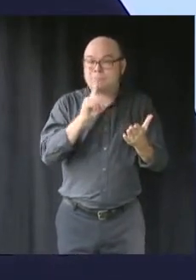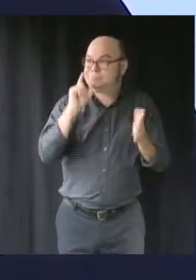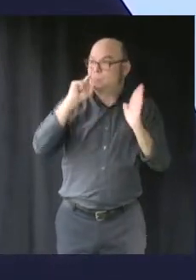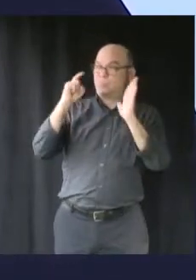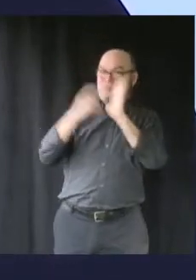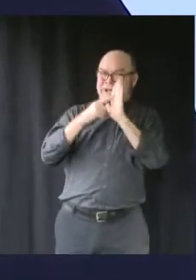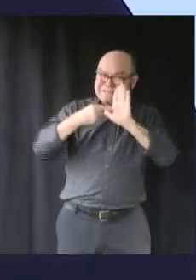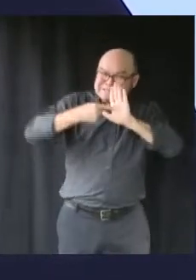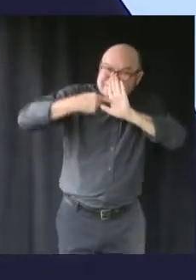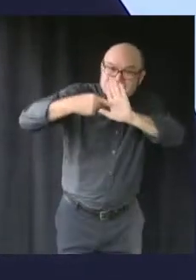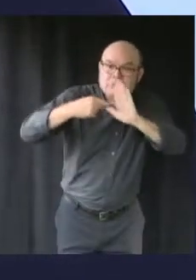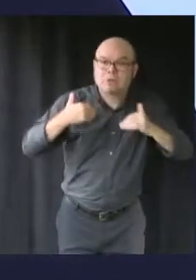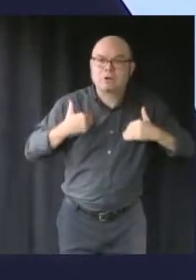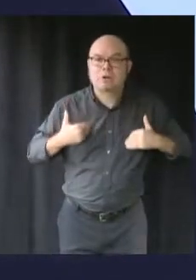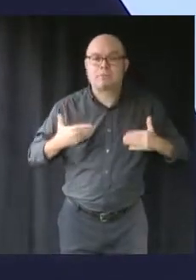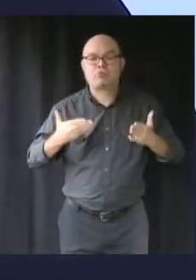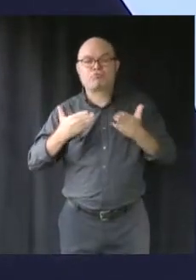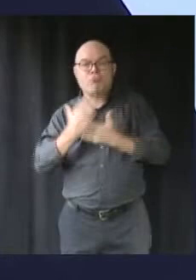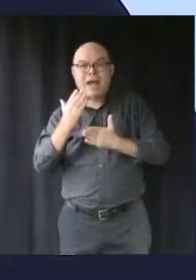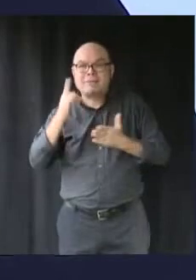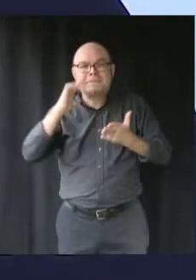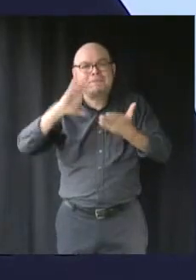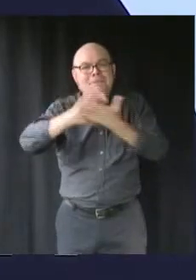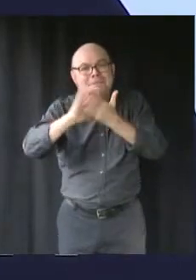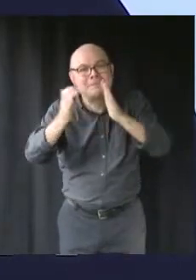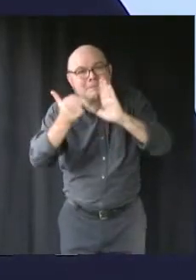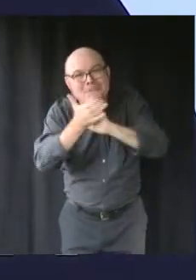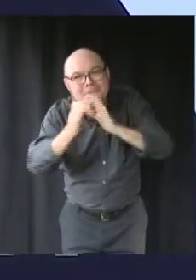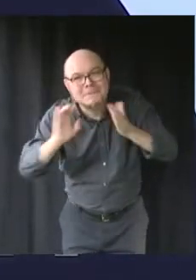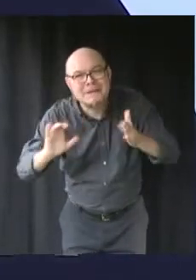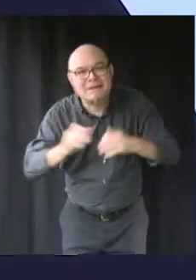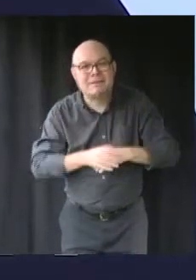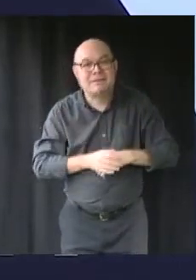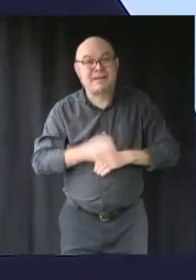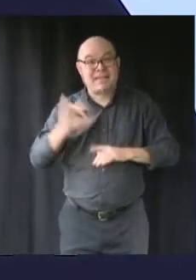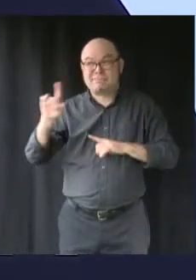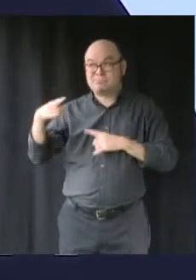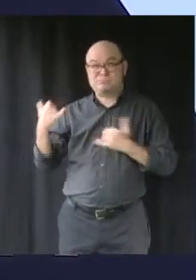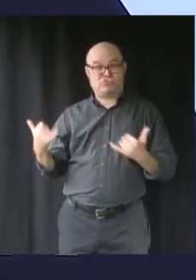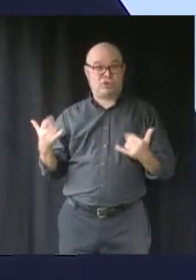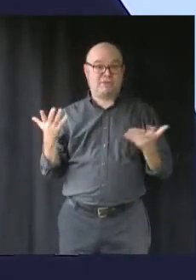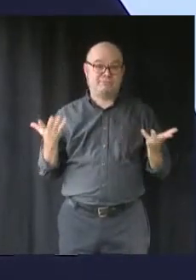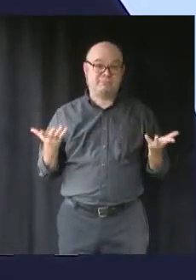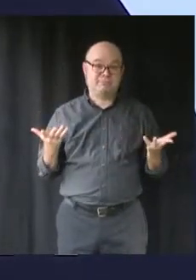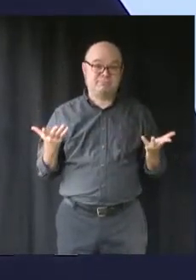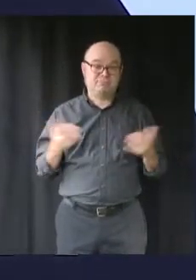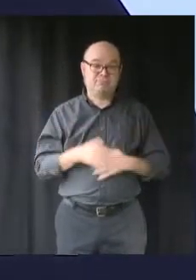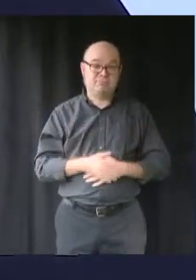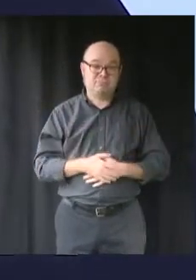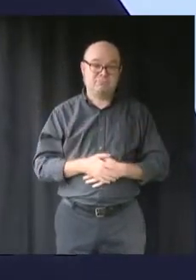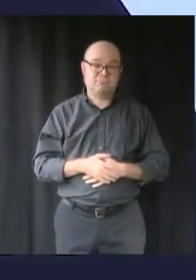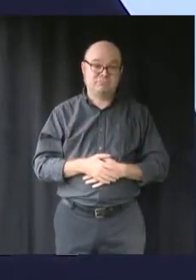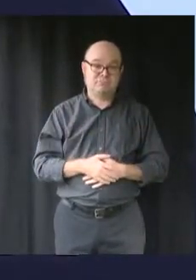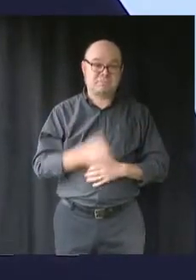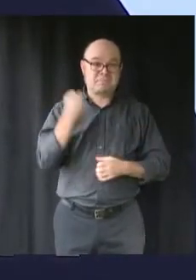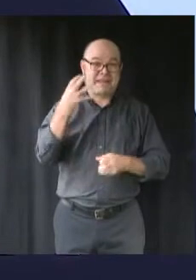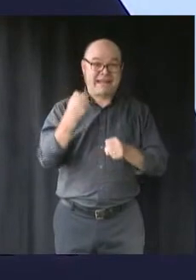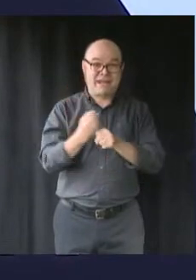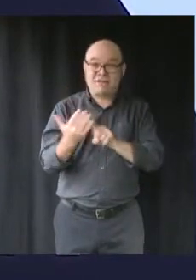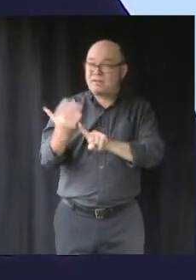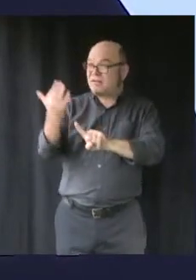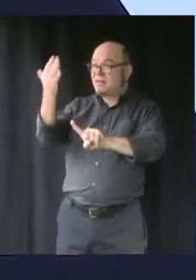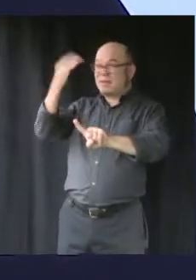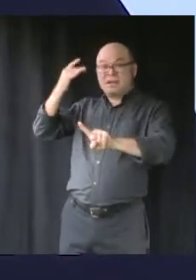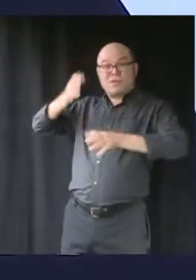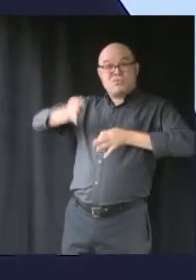Well, that day is today. And after all these years since the Nuremberg trials, the work protecting human rights continues. We